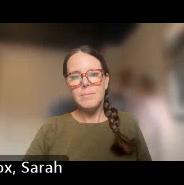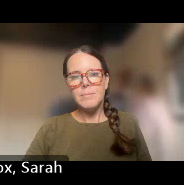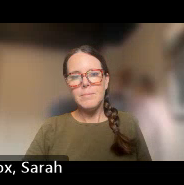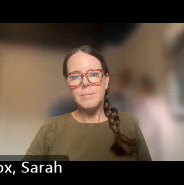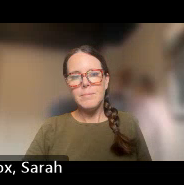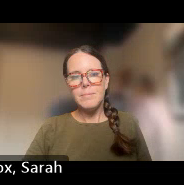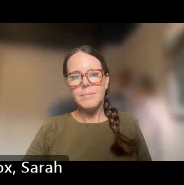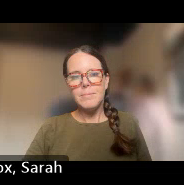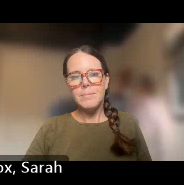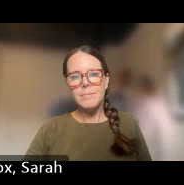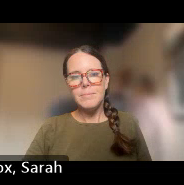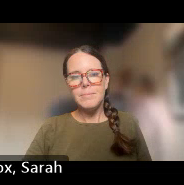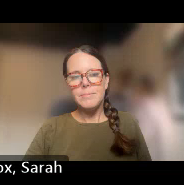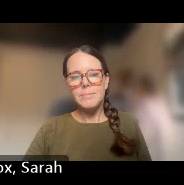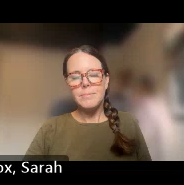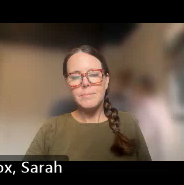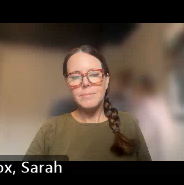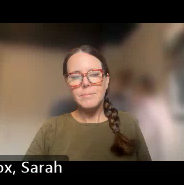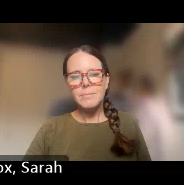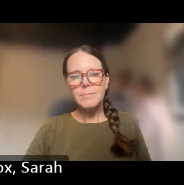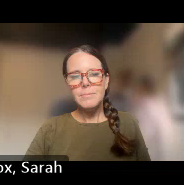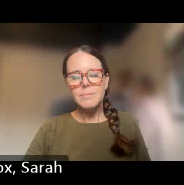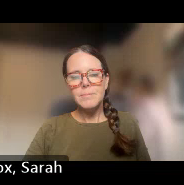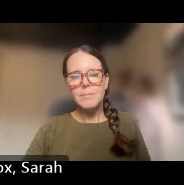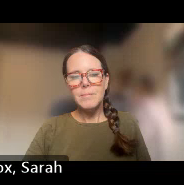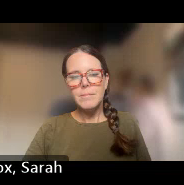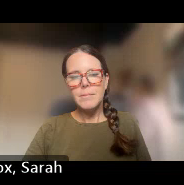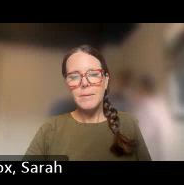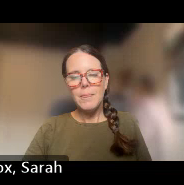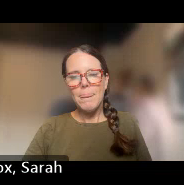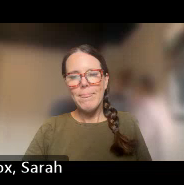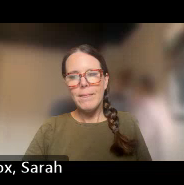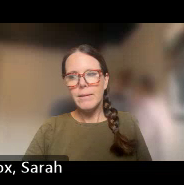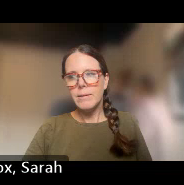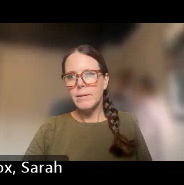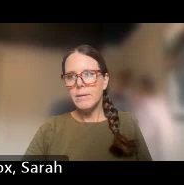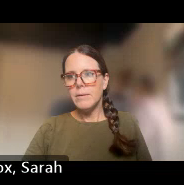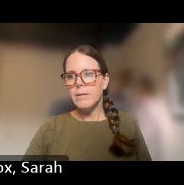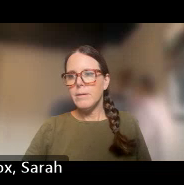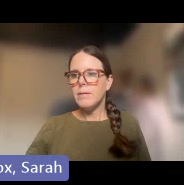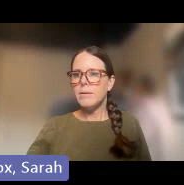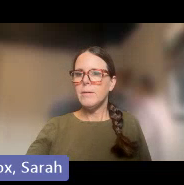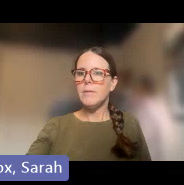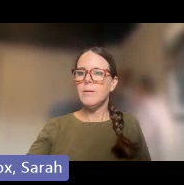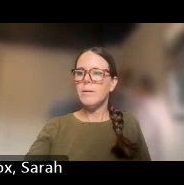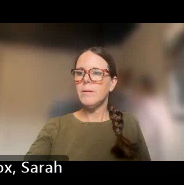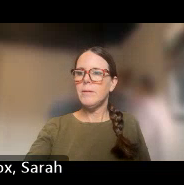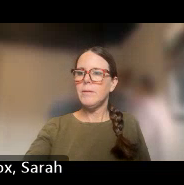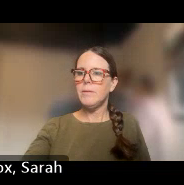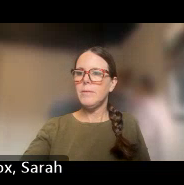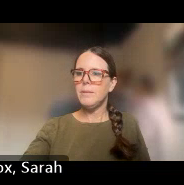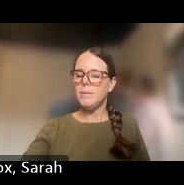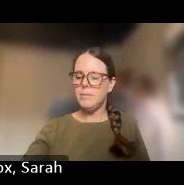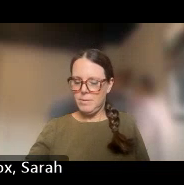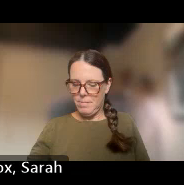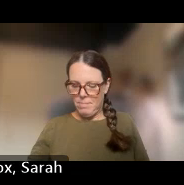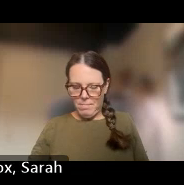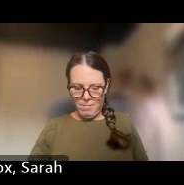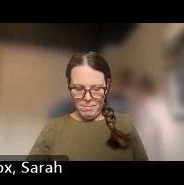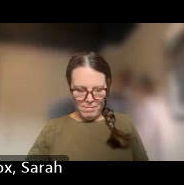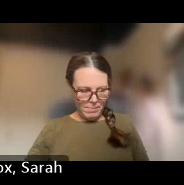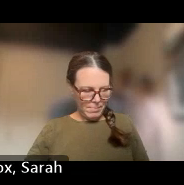second round, which is kind of what we were just discussing. How should members handle that? Should they just abstain